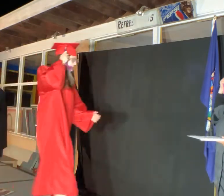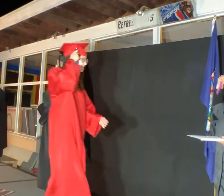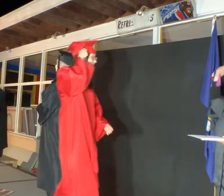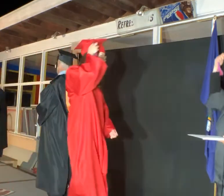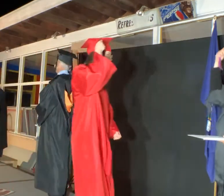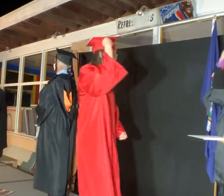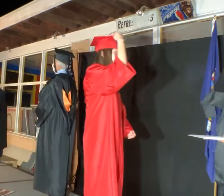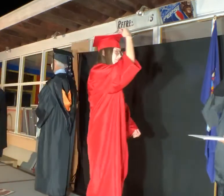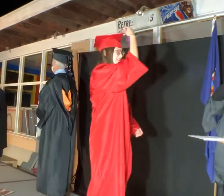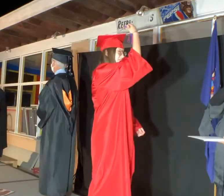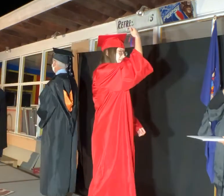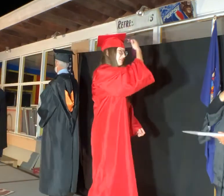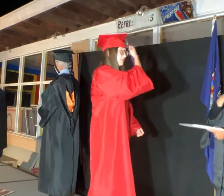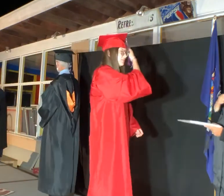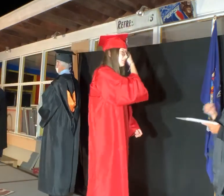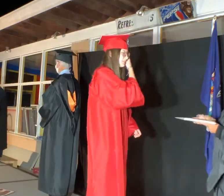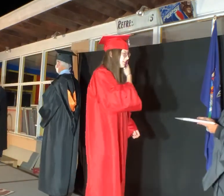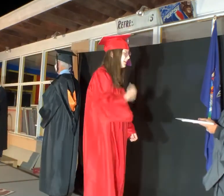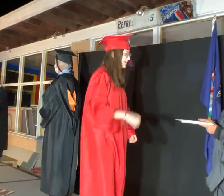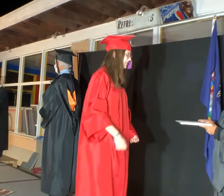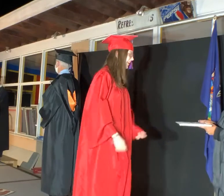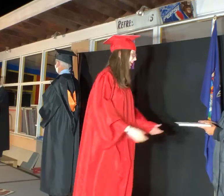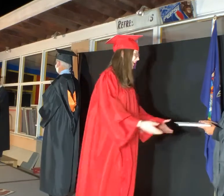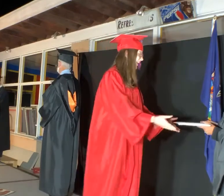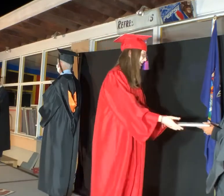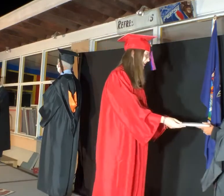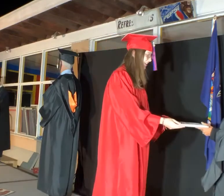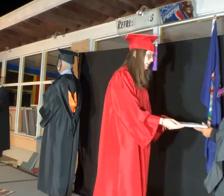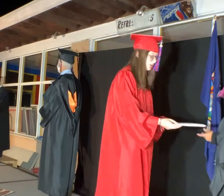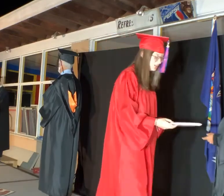Rachel Lauren O'Donnell.